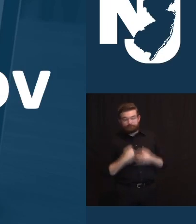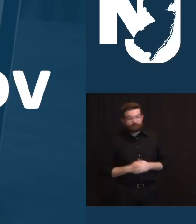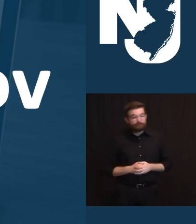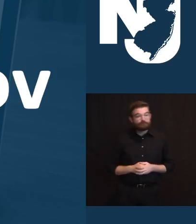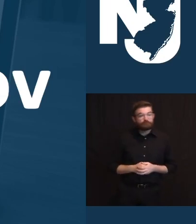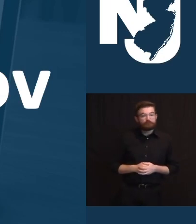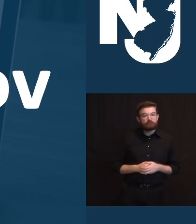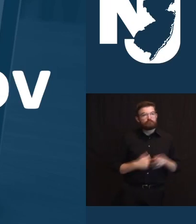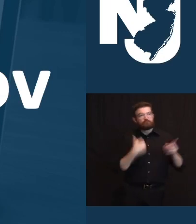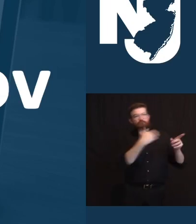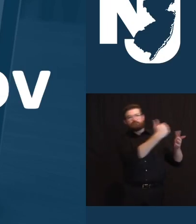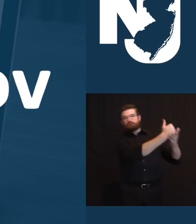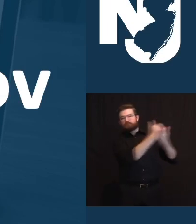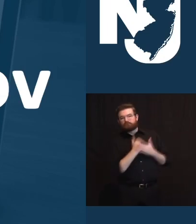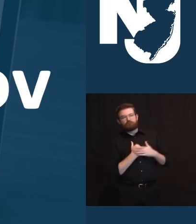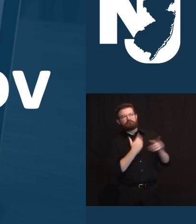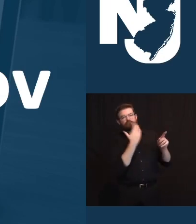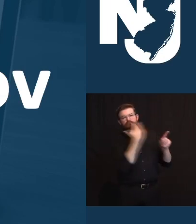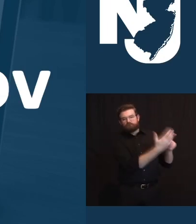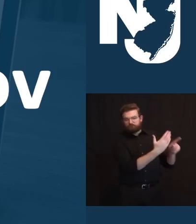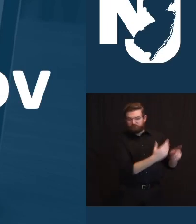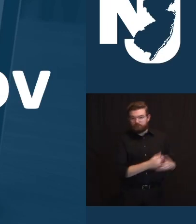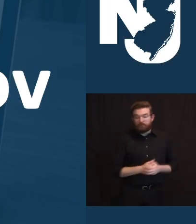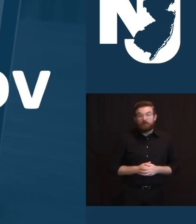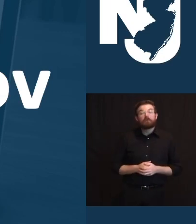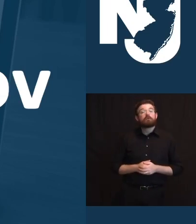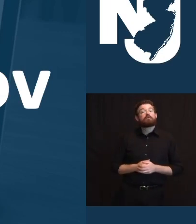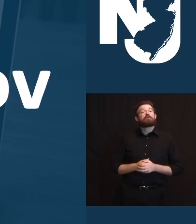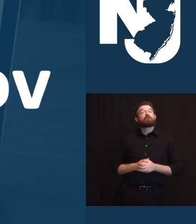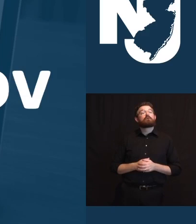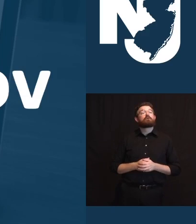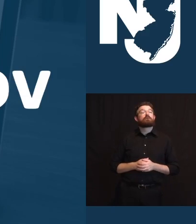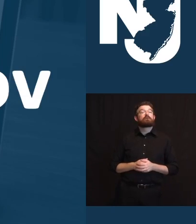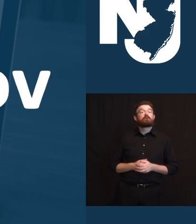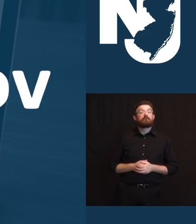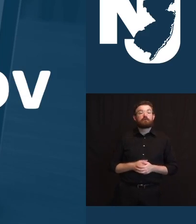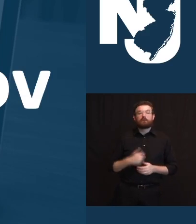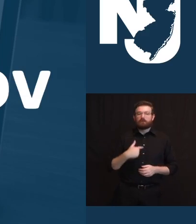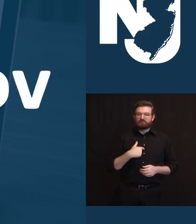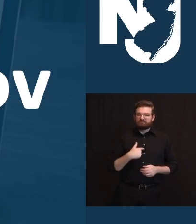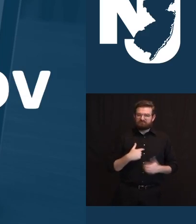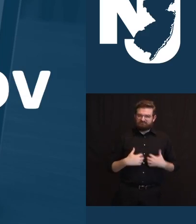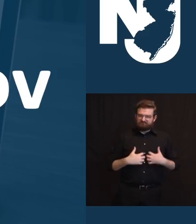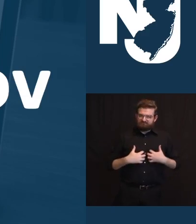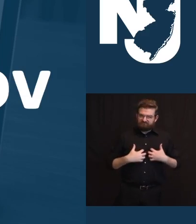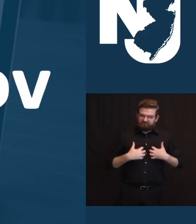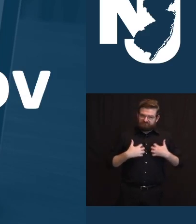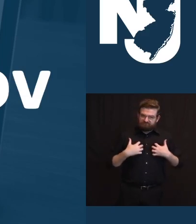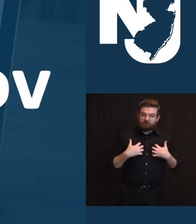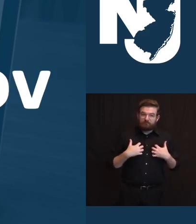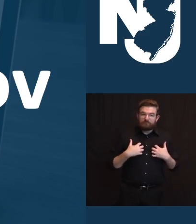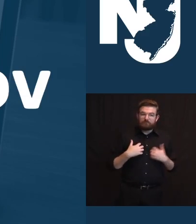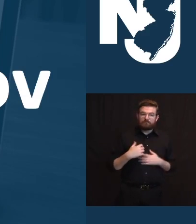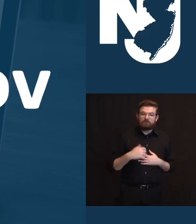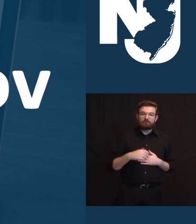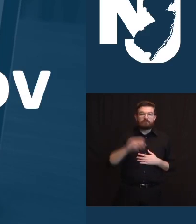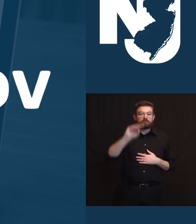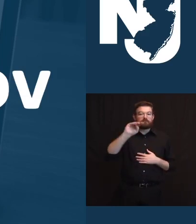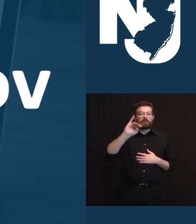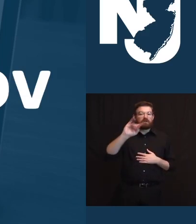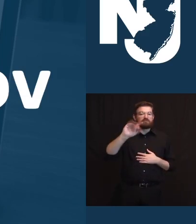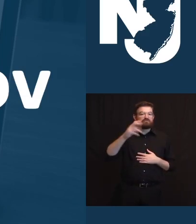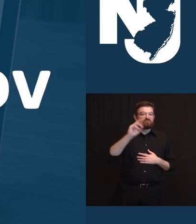I cannot express enough my level of frustration with Senate Republican leader Mitch McConnell's inability to put together a relief bill that has